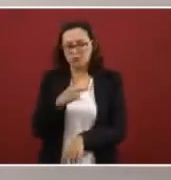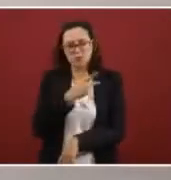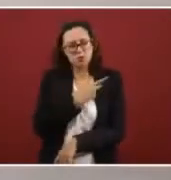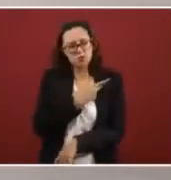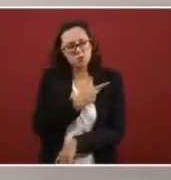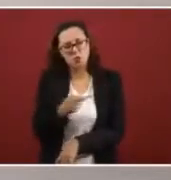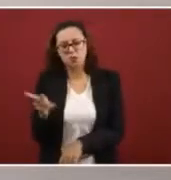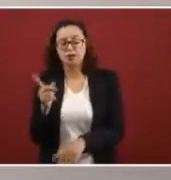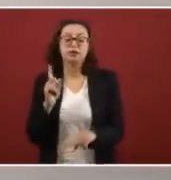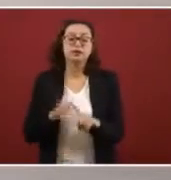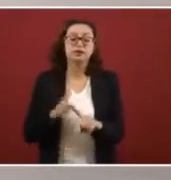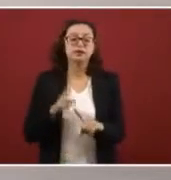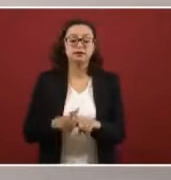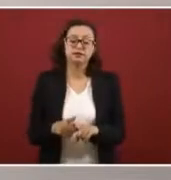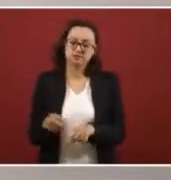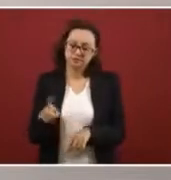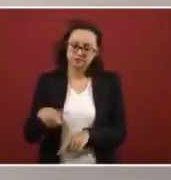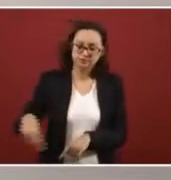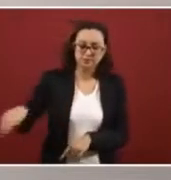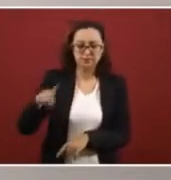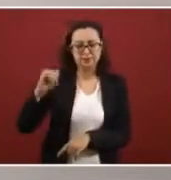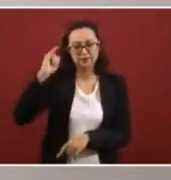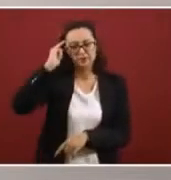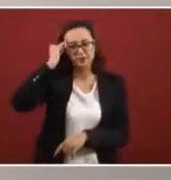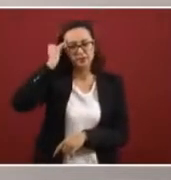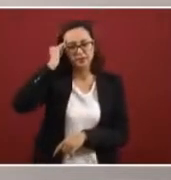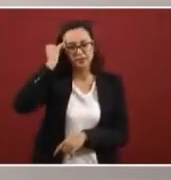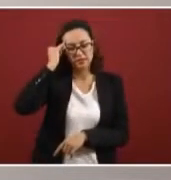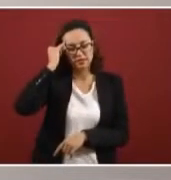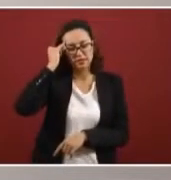the indigenous, we are at about